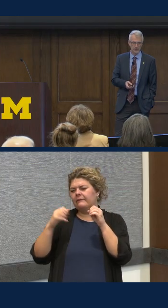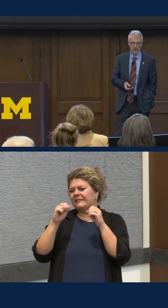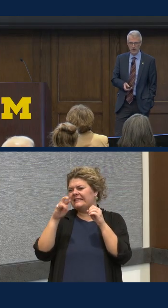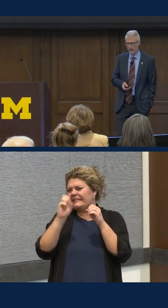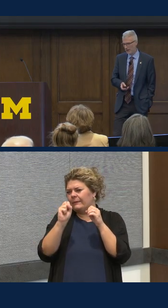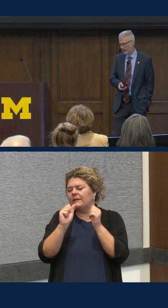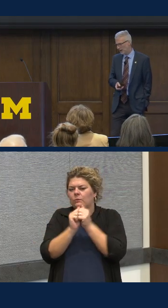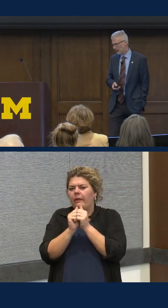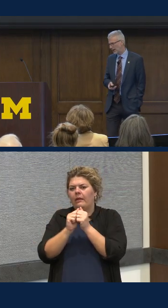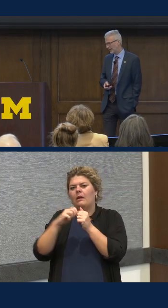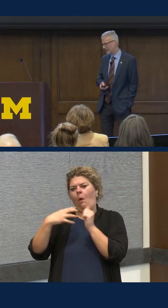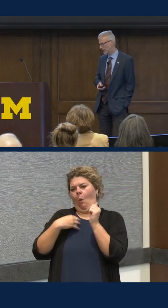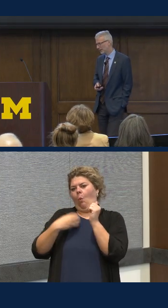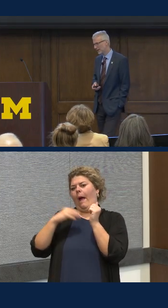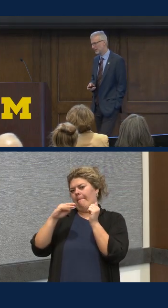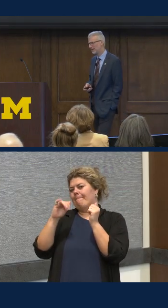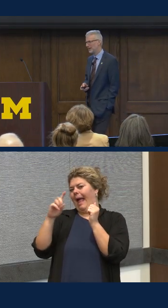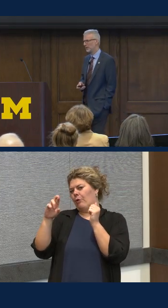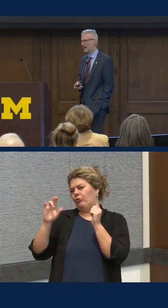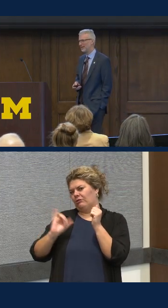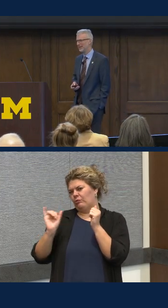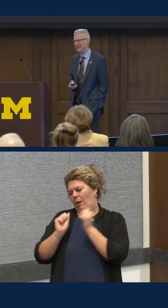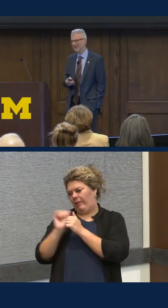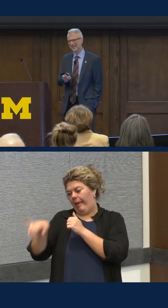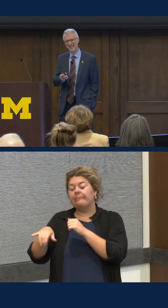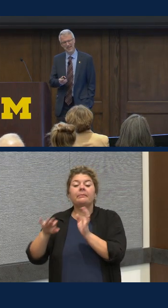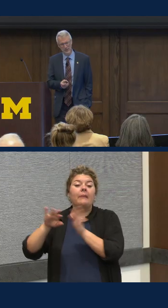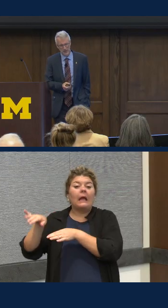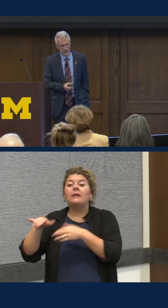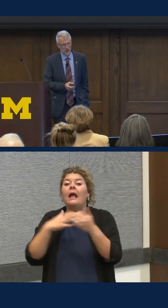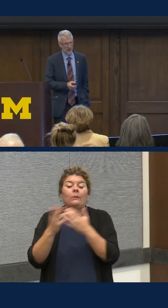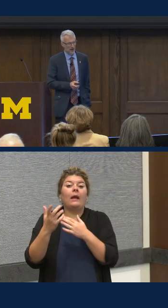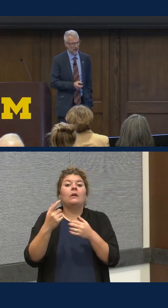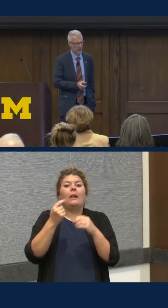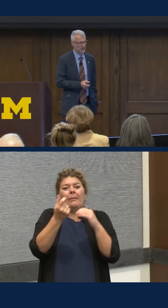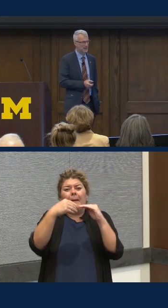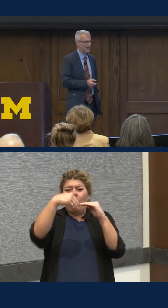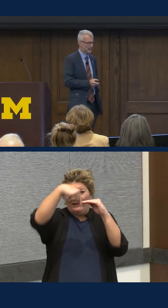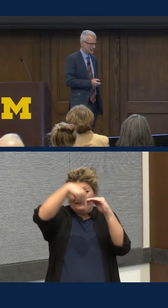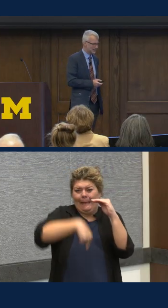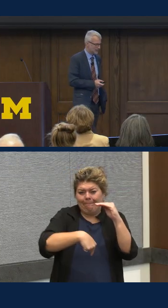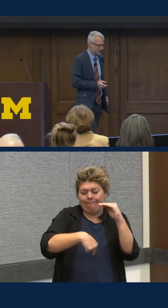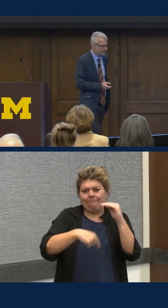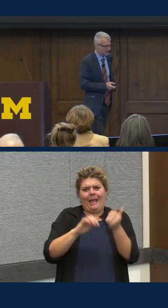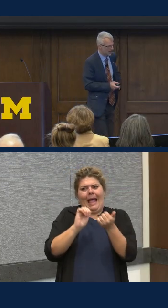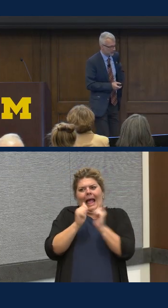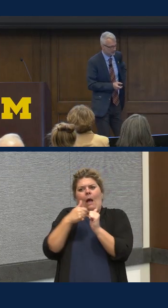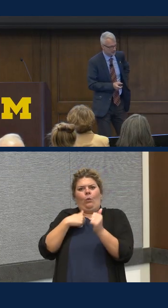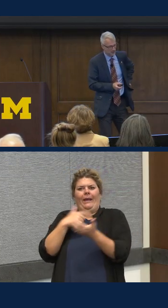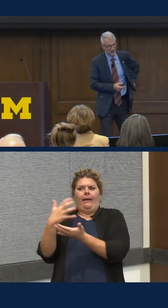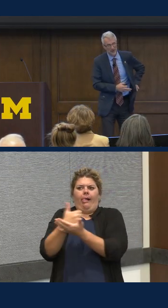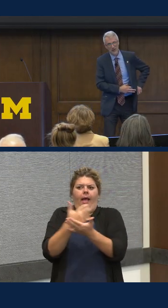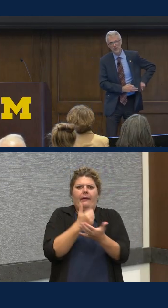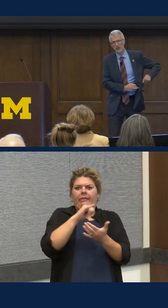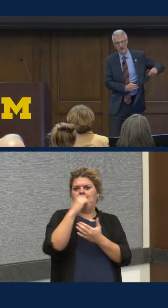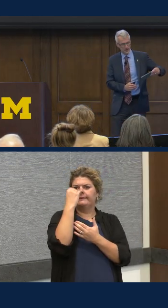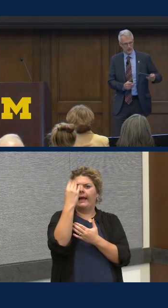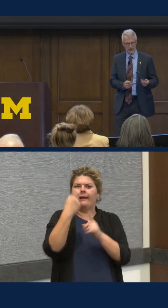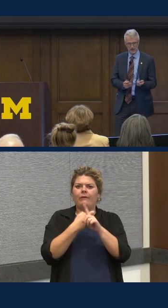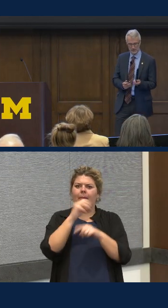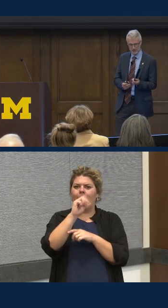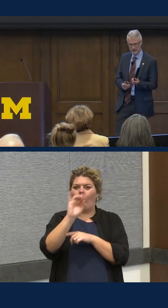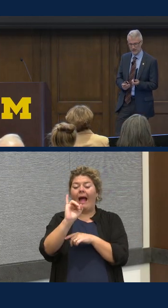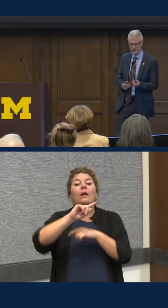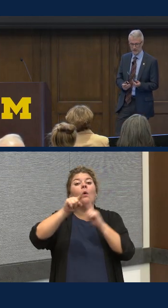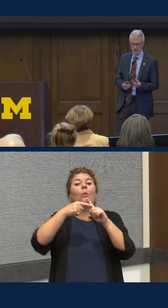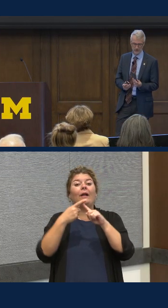now. Okay, to go a little bit deeper, I have to tell you just a little bit more about how the data is collected in an MRI scanner. When you take a